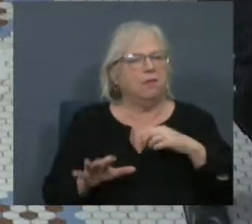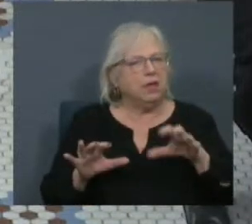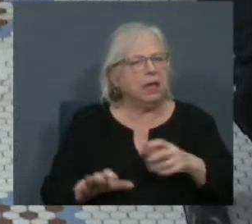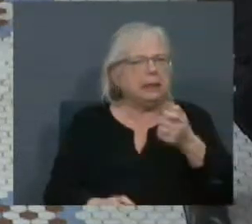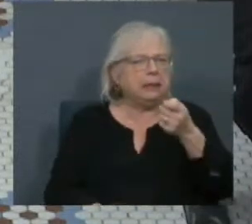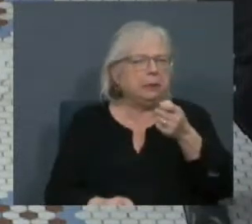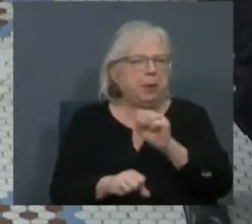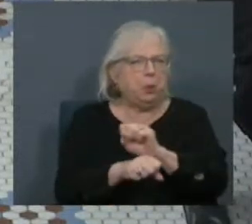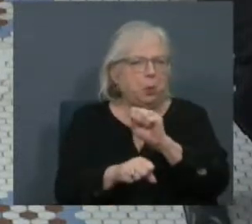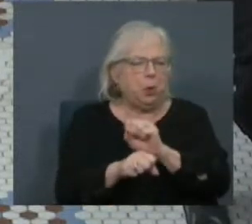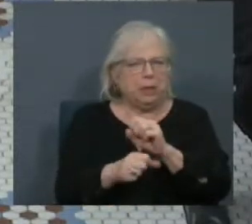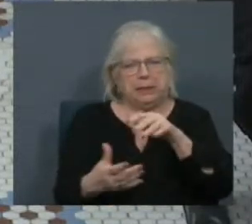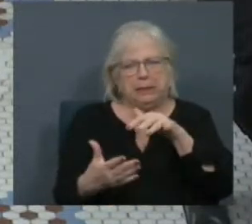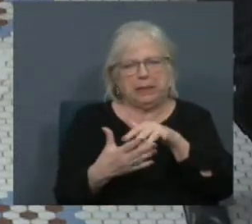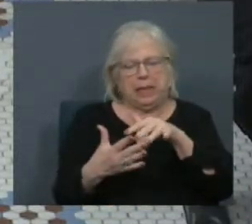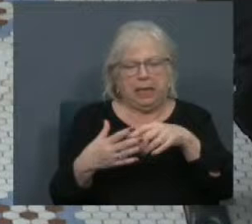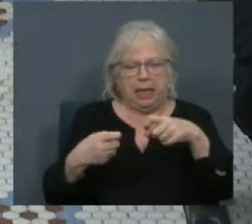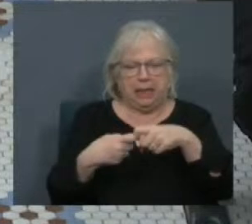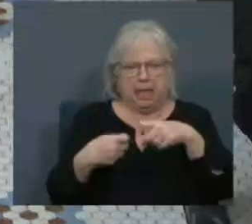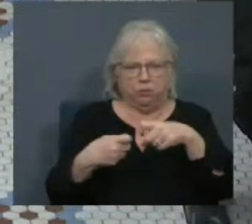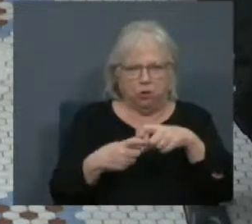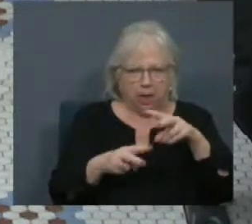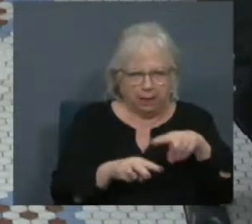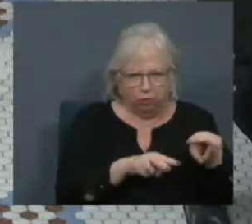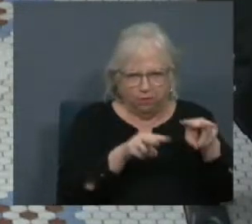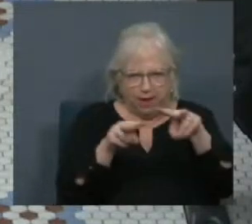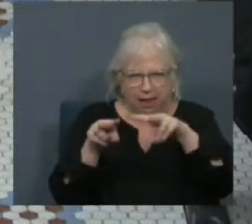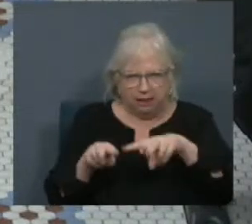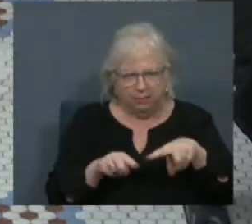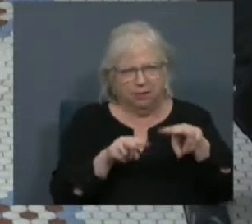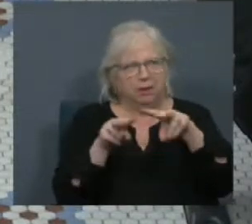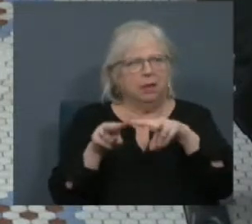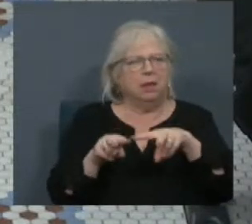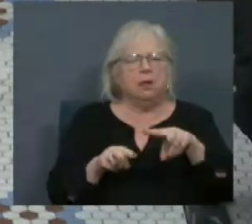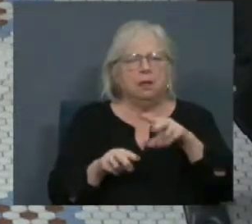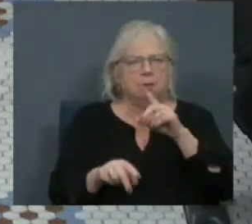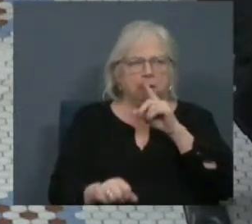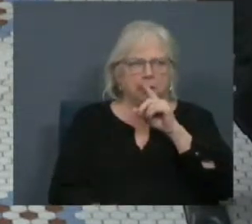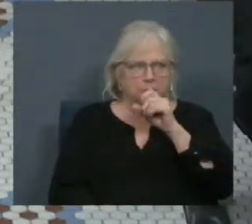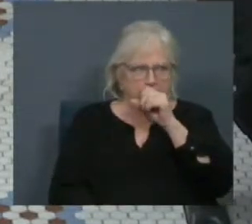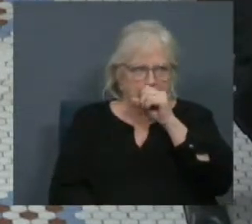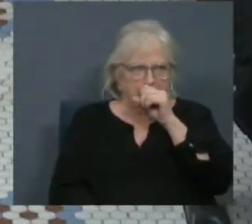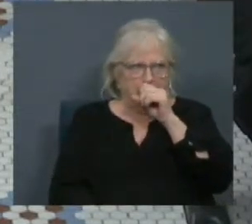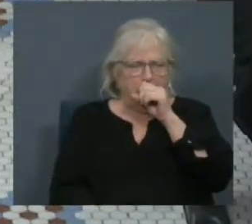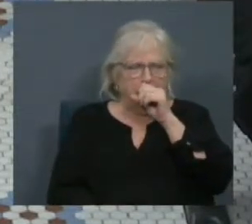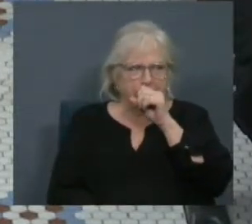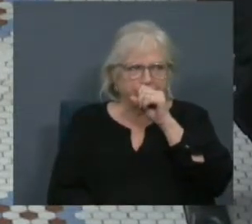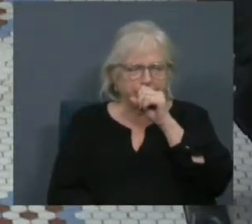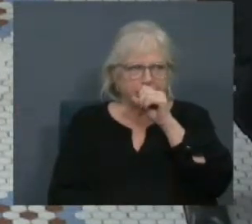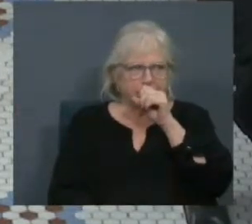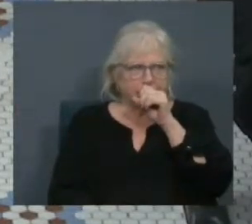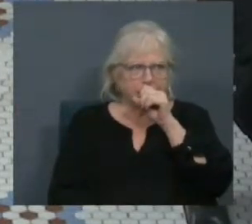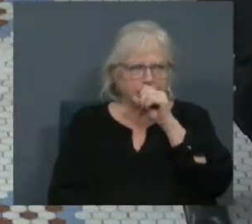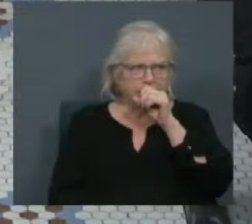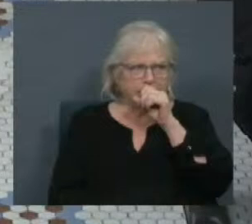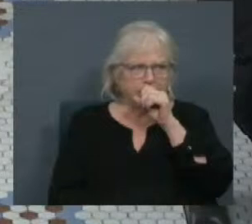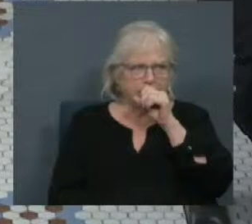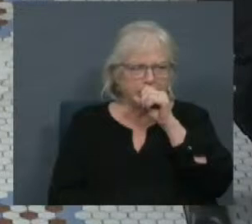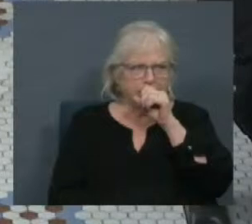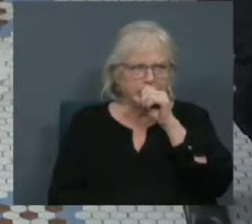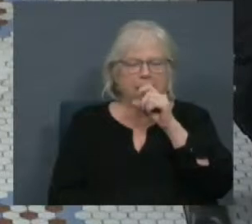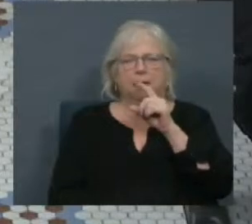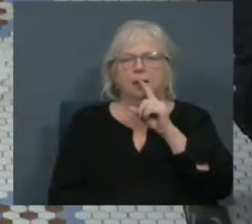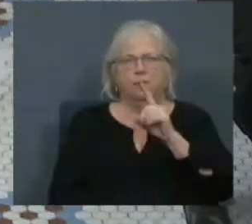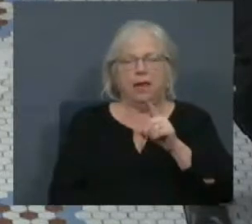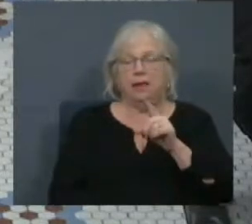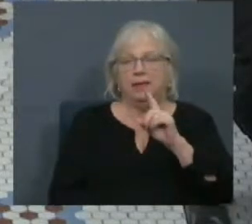studying electronic surveillance. There is, and I 10-time double dog dare anybody to challenge